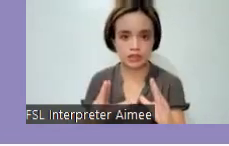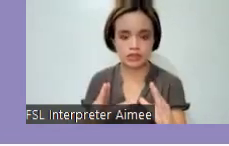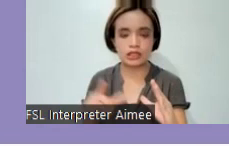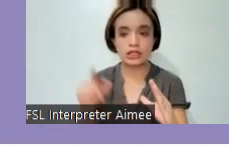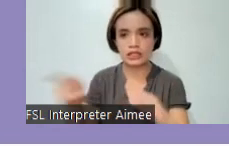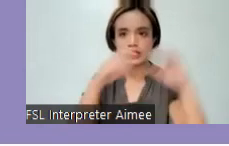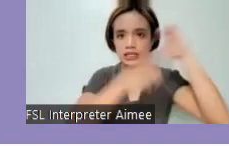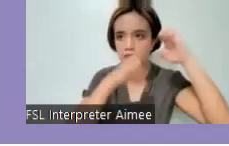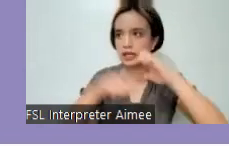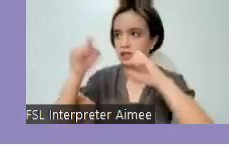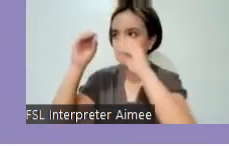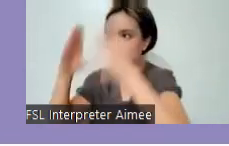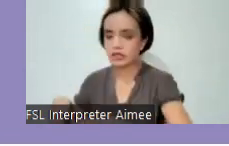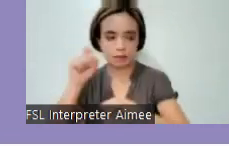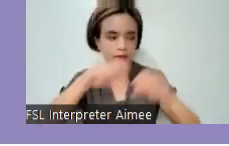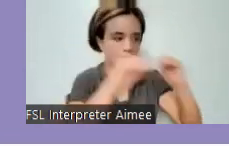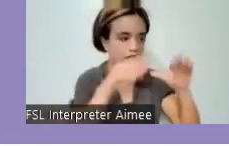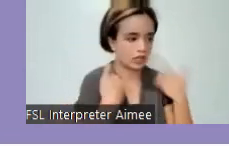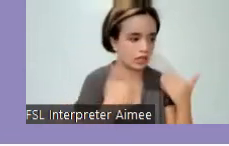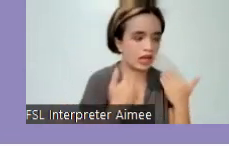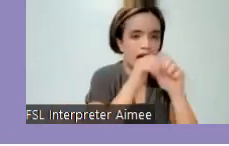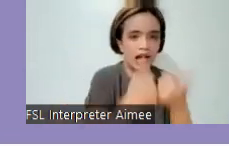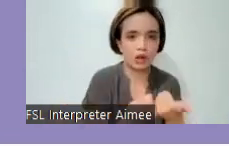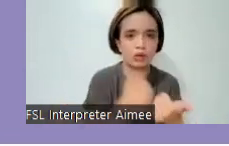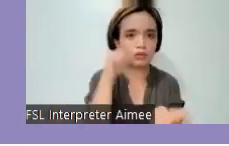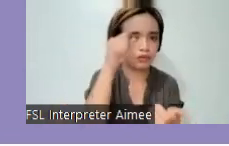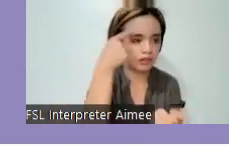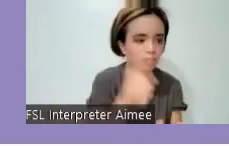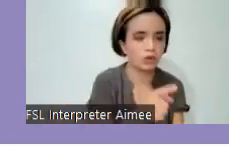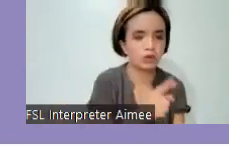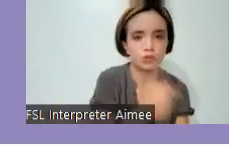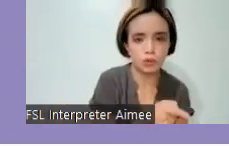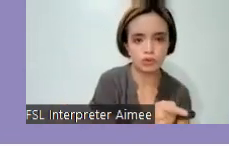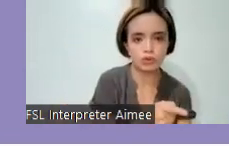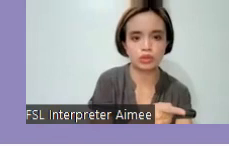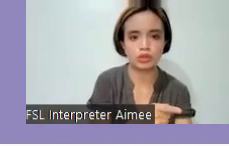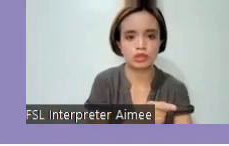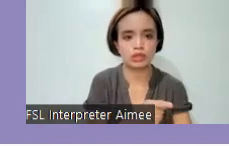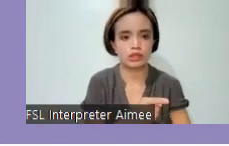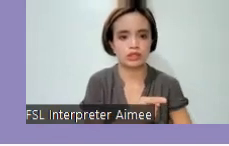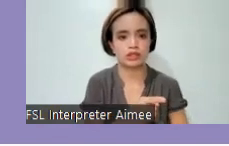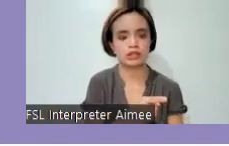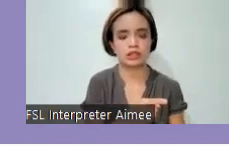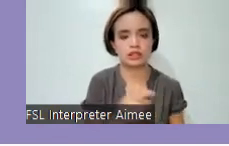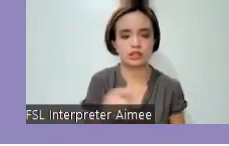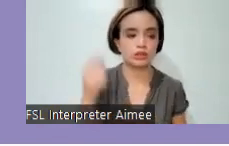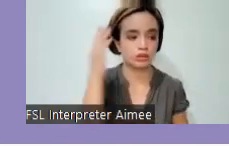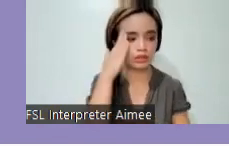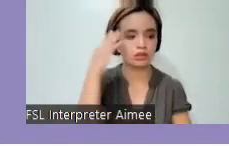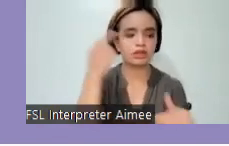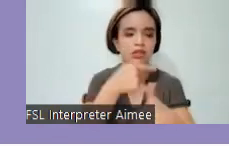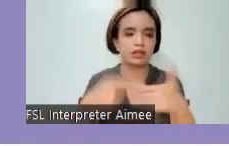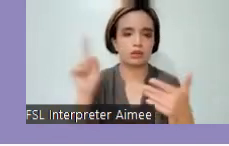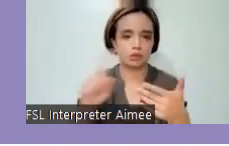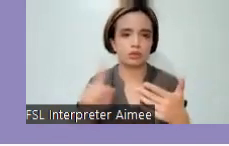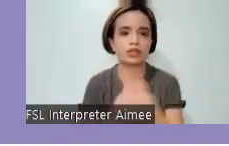to teach young people how to fight for truth should by themselves have the competence to identify